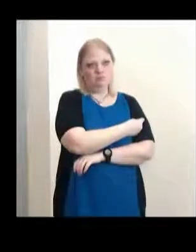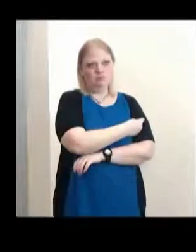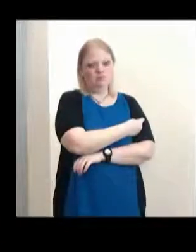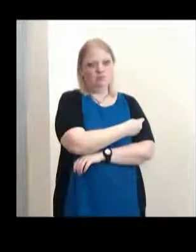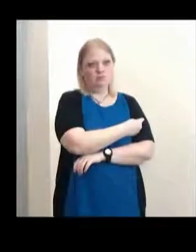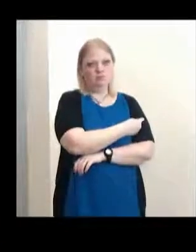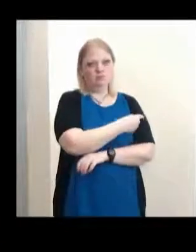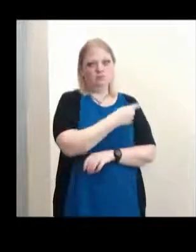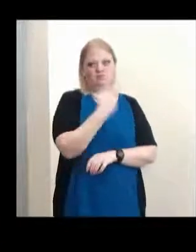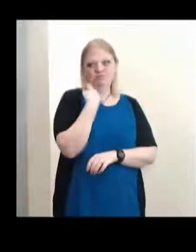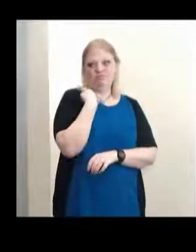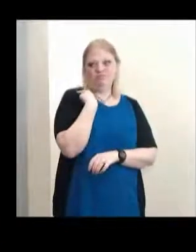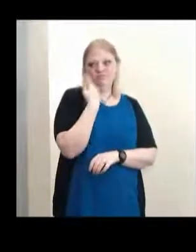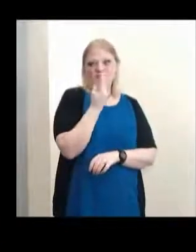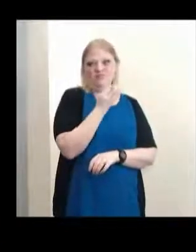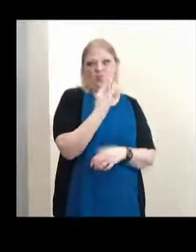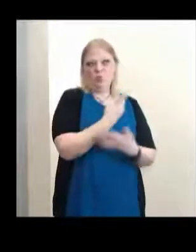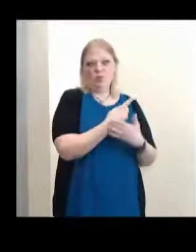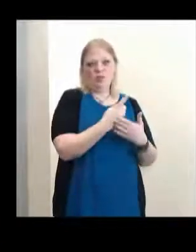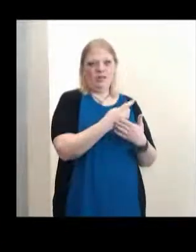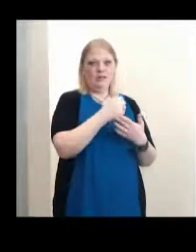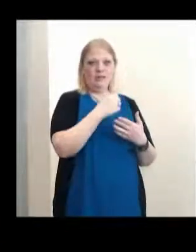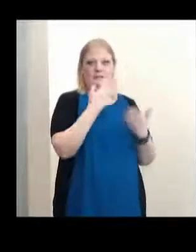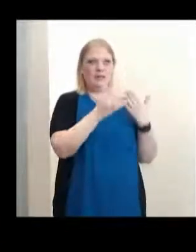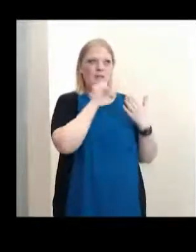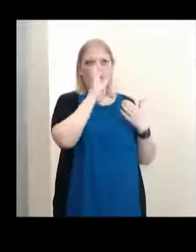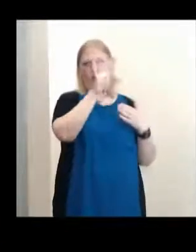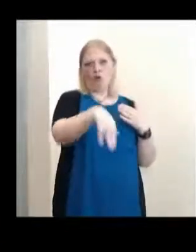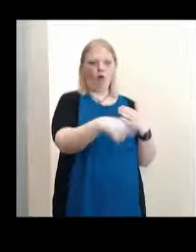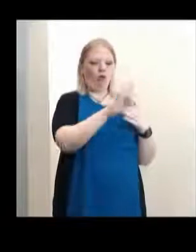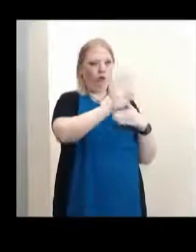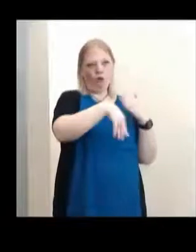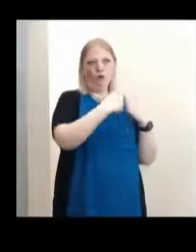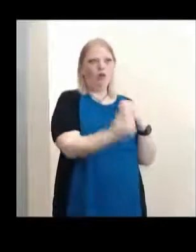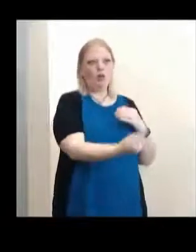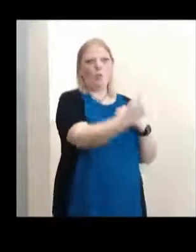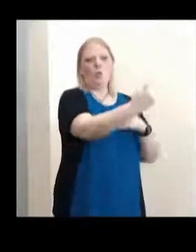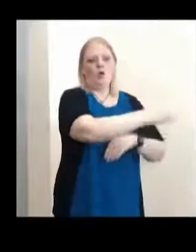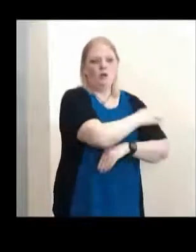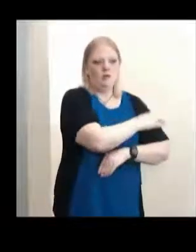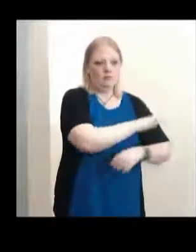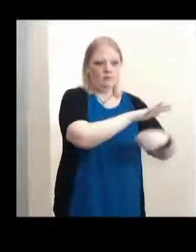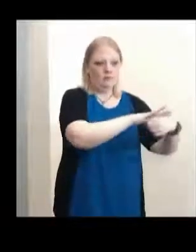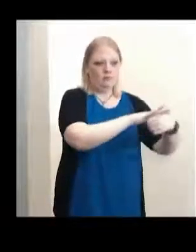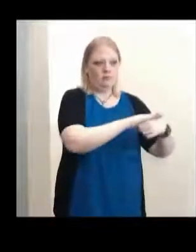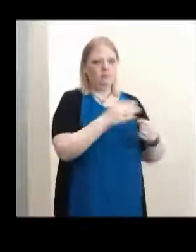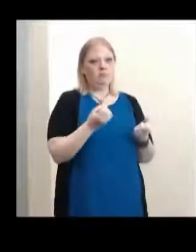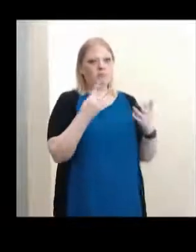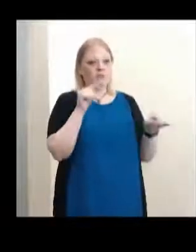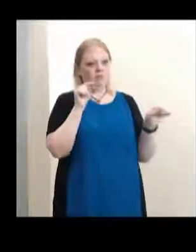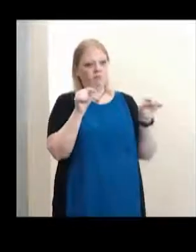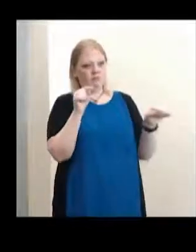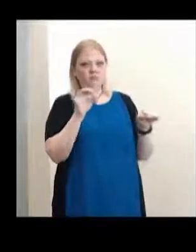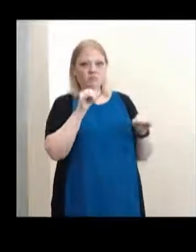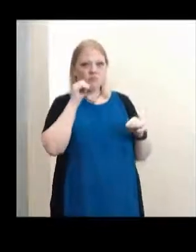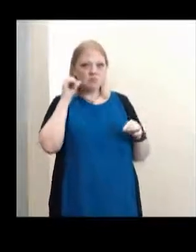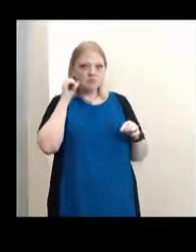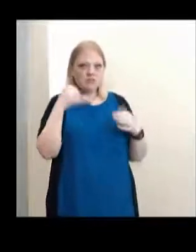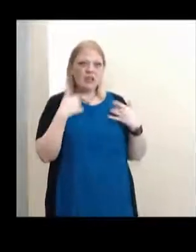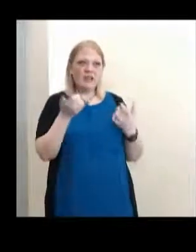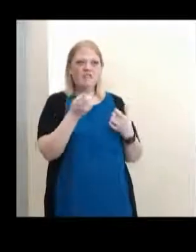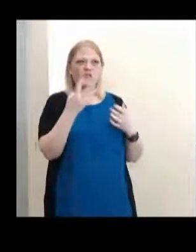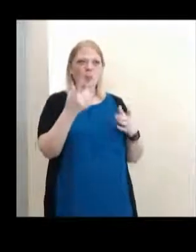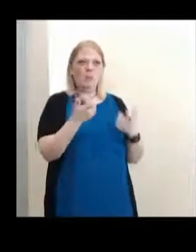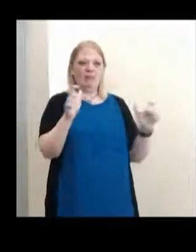couple weeks. They may not all be at one location. It could be at multiple locations like we had yesterday. I know we have a couple of big